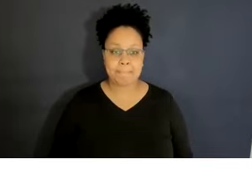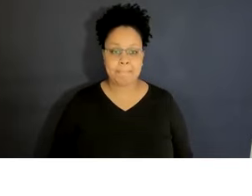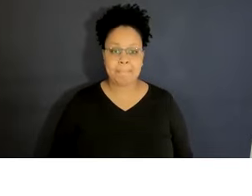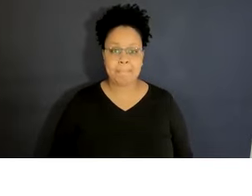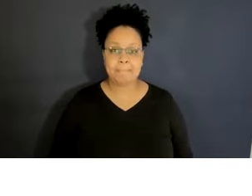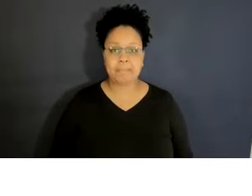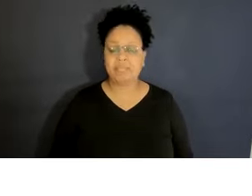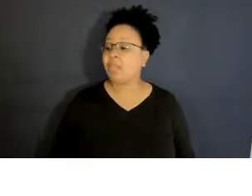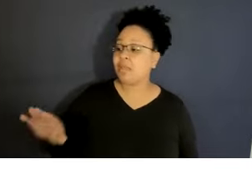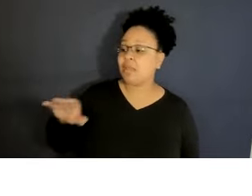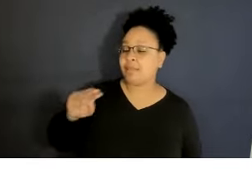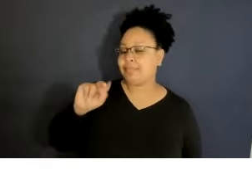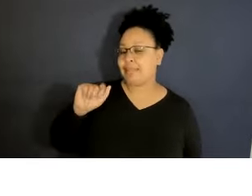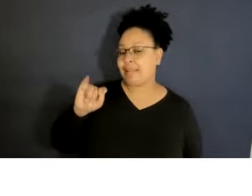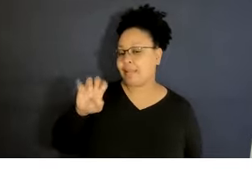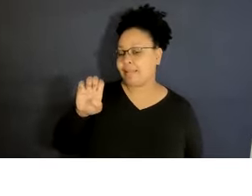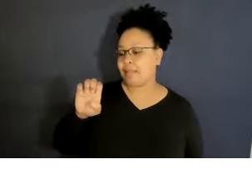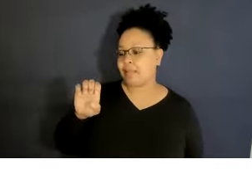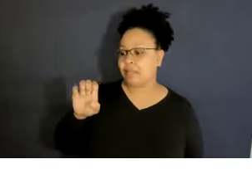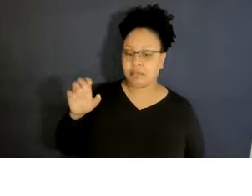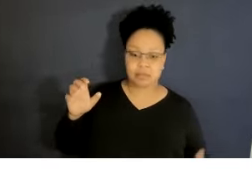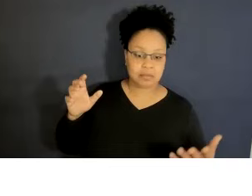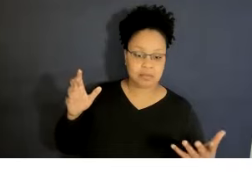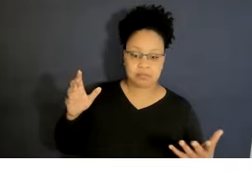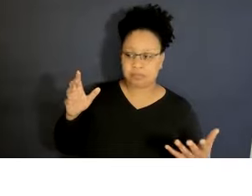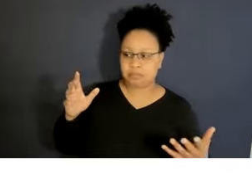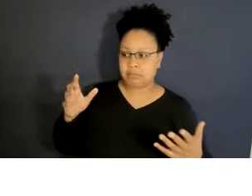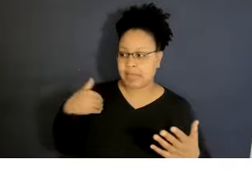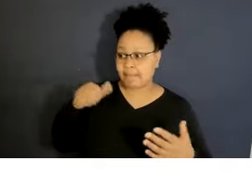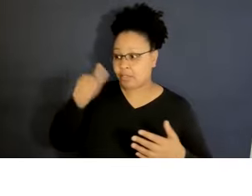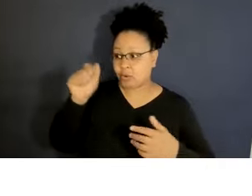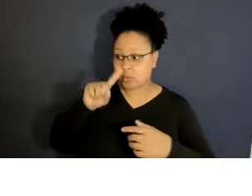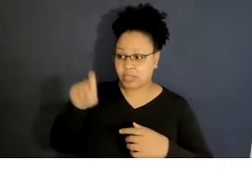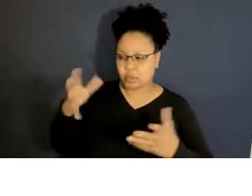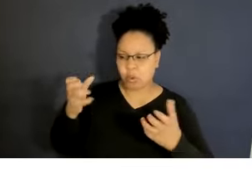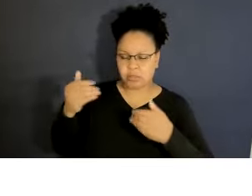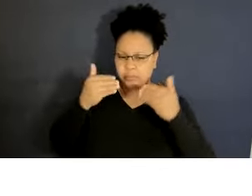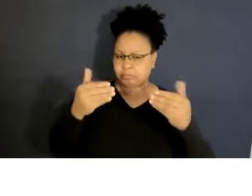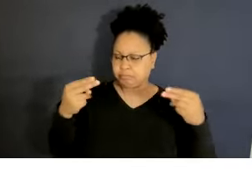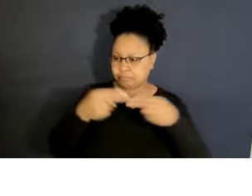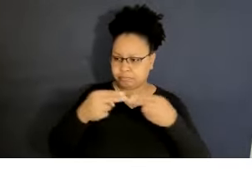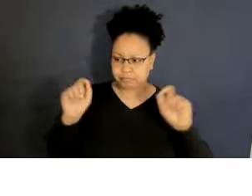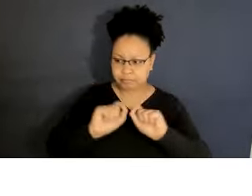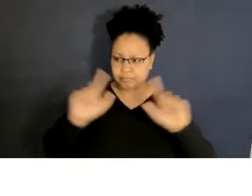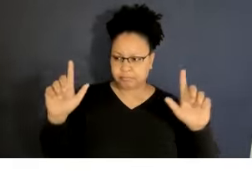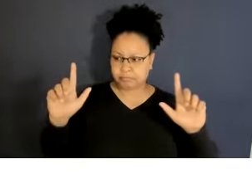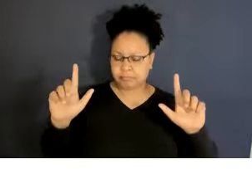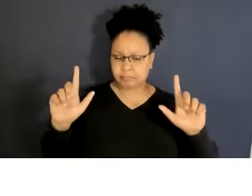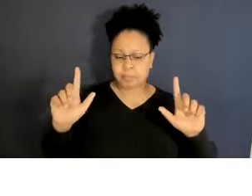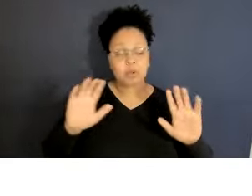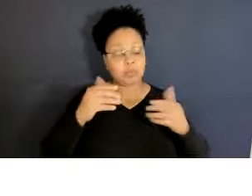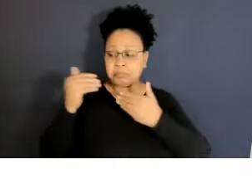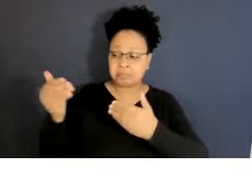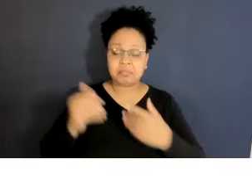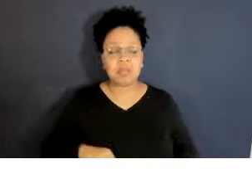We do have another question in the chat, if you're okay, or if you want to go to the next slide. Oh, no, go ahead, please. How can people